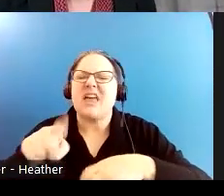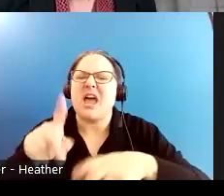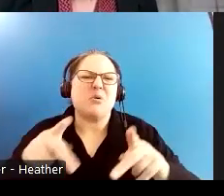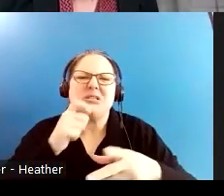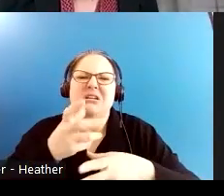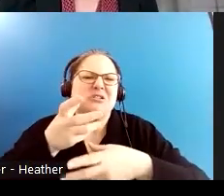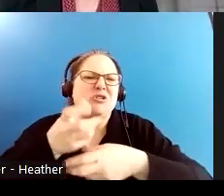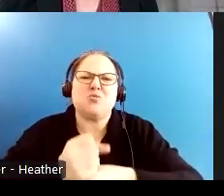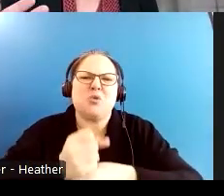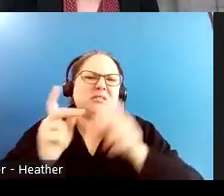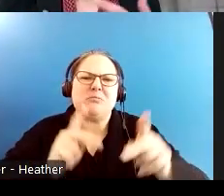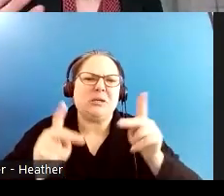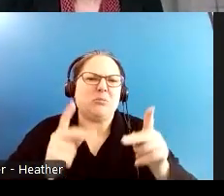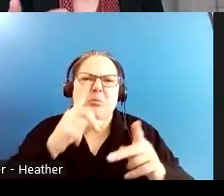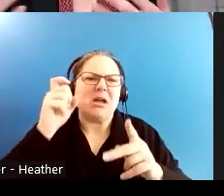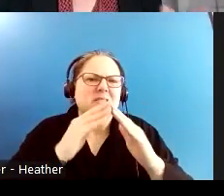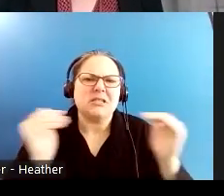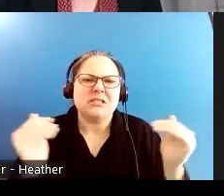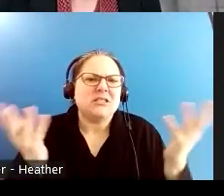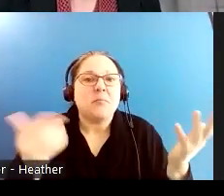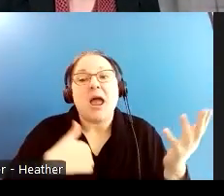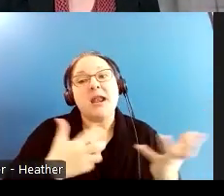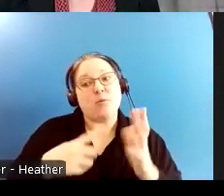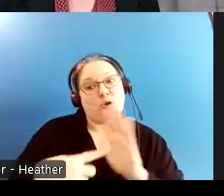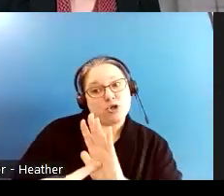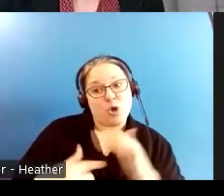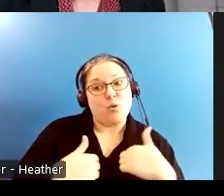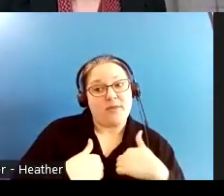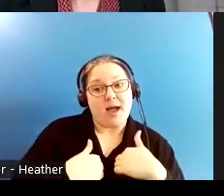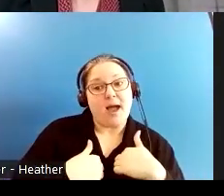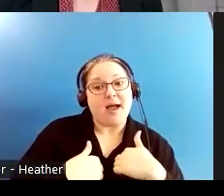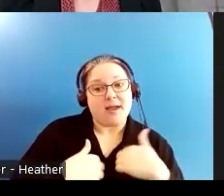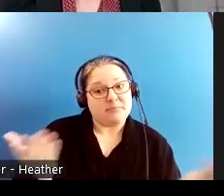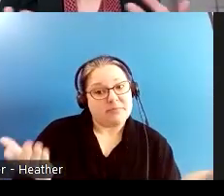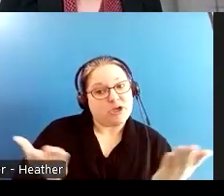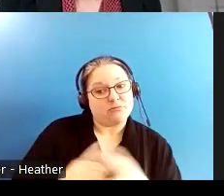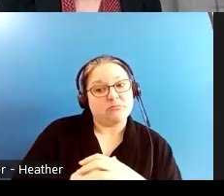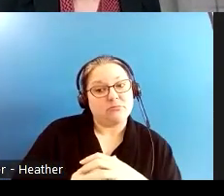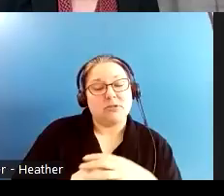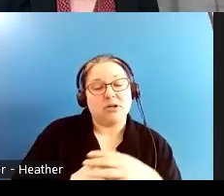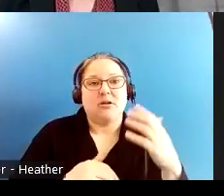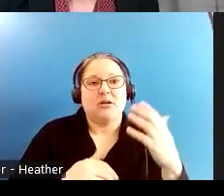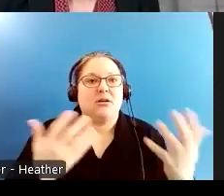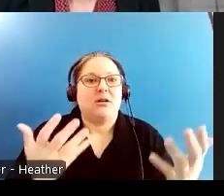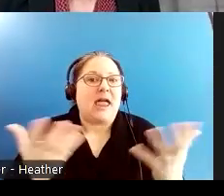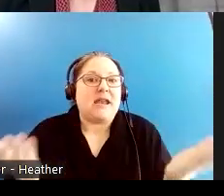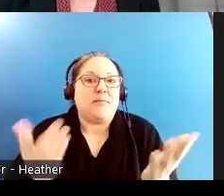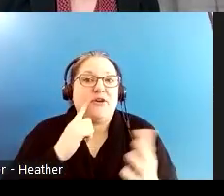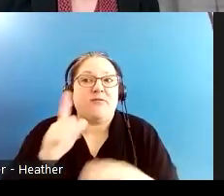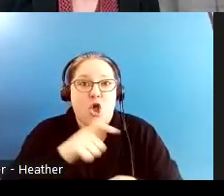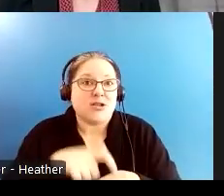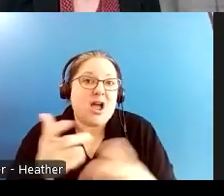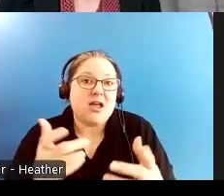ones and the system. And we're trying to show them that we're actually going to be there for them and in it with them for the long haul.